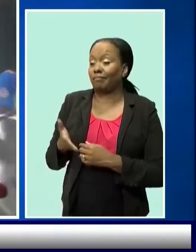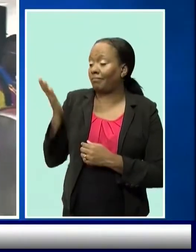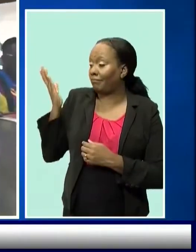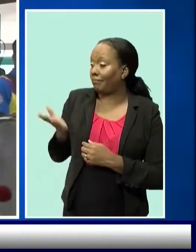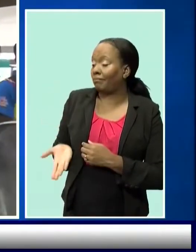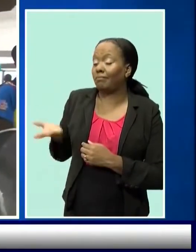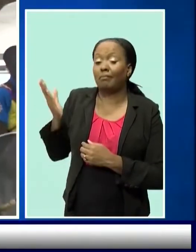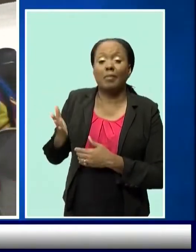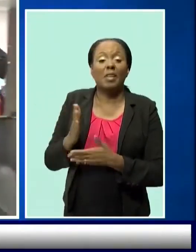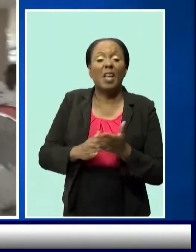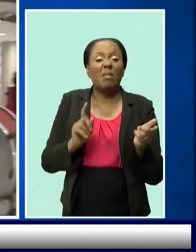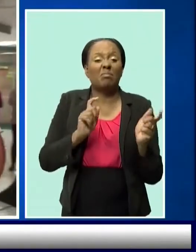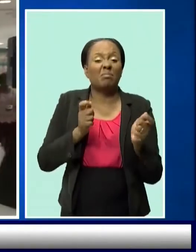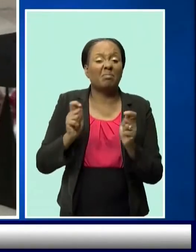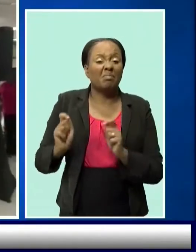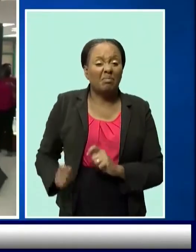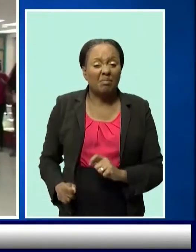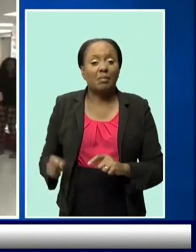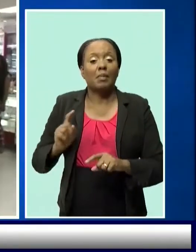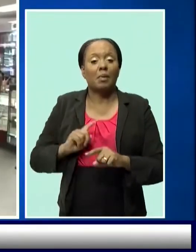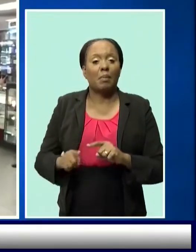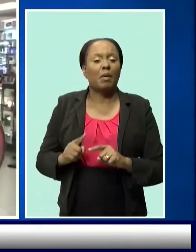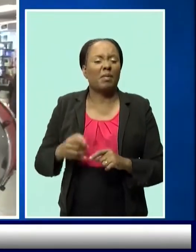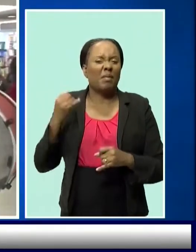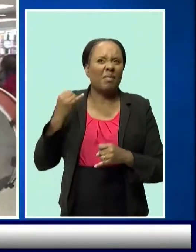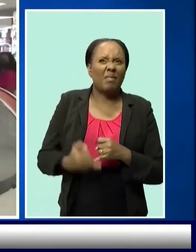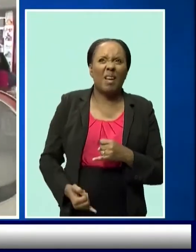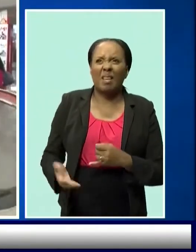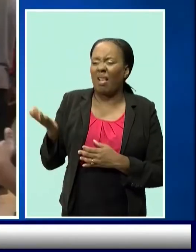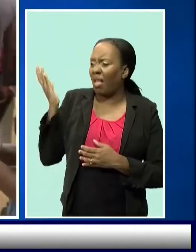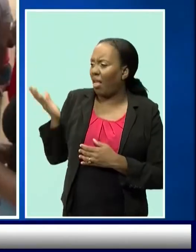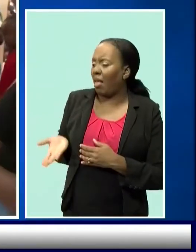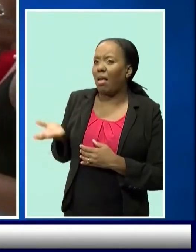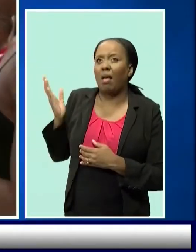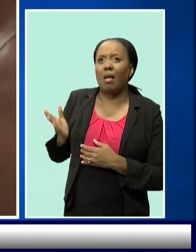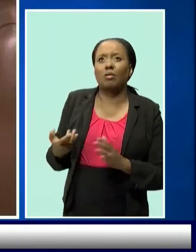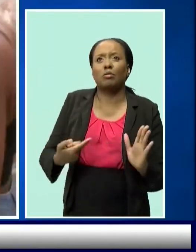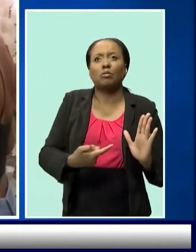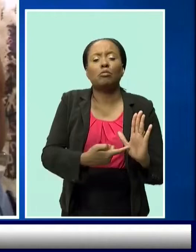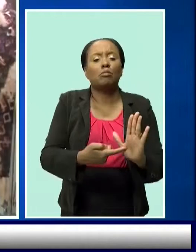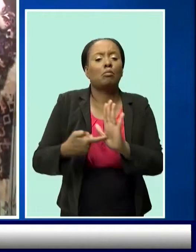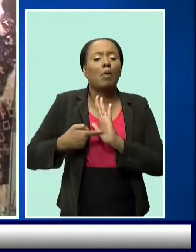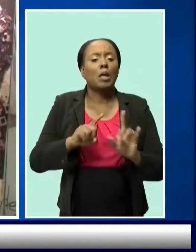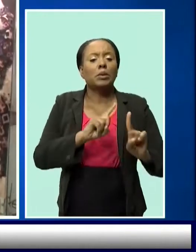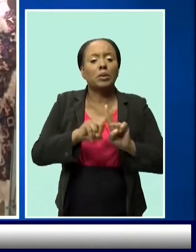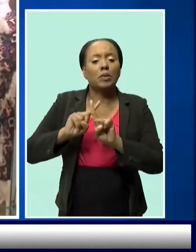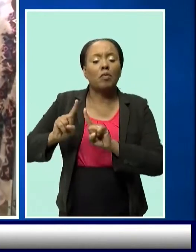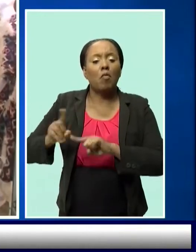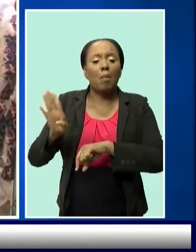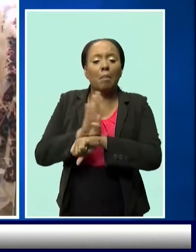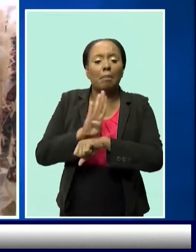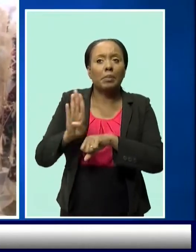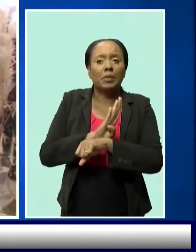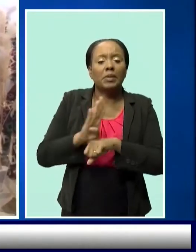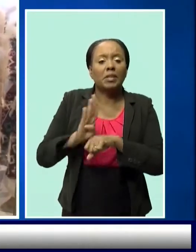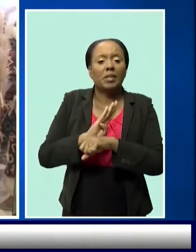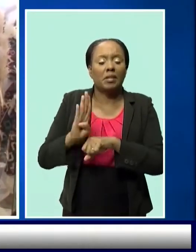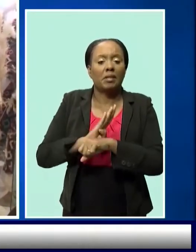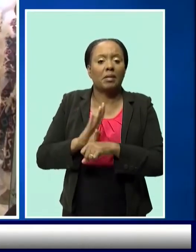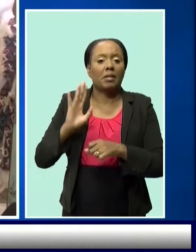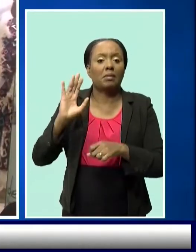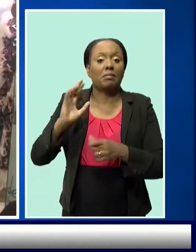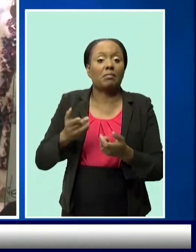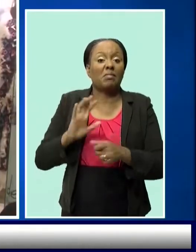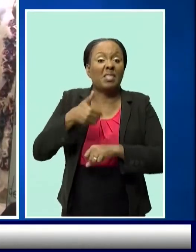and Talent Expo was the climax of National Youth Week 2022, showcasing a number of businesses that have come through the Youth